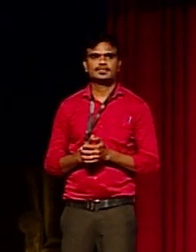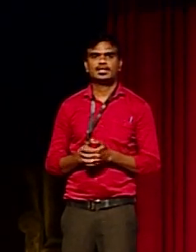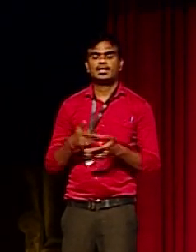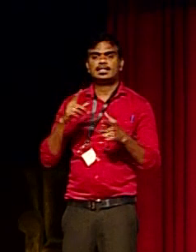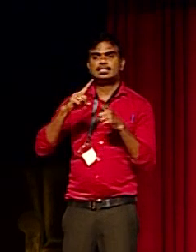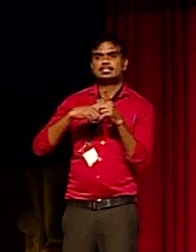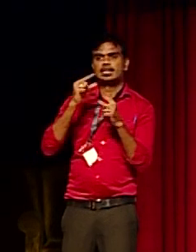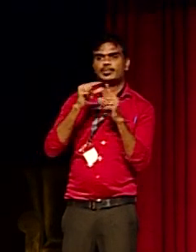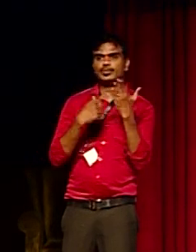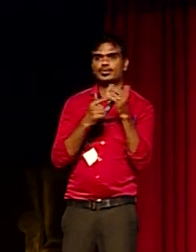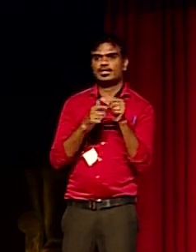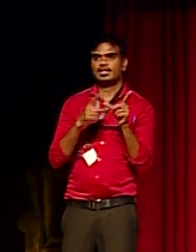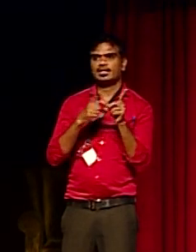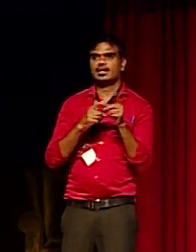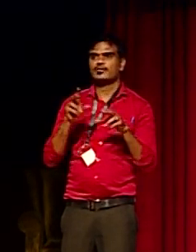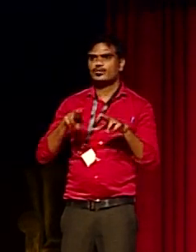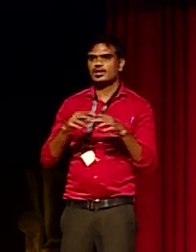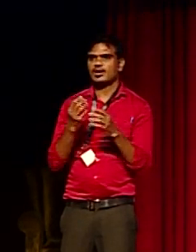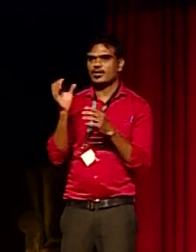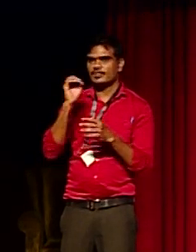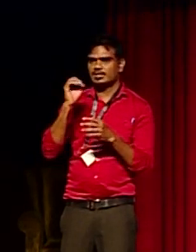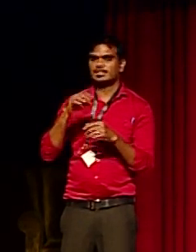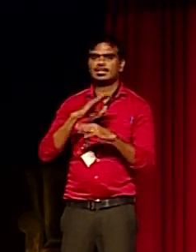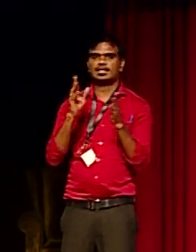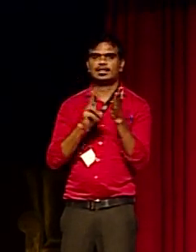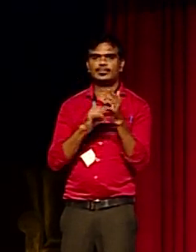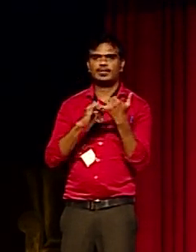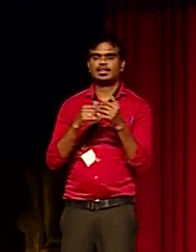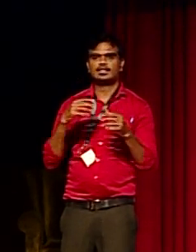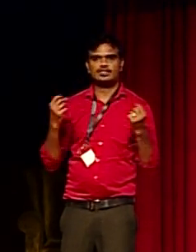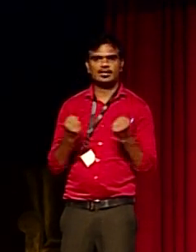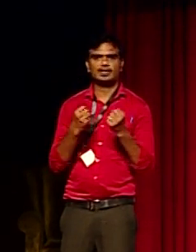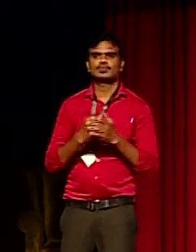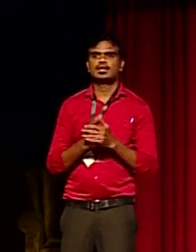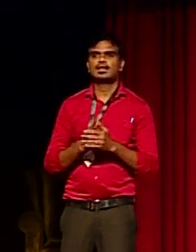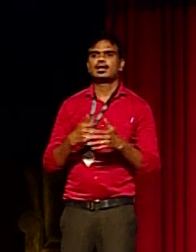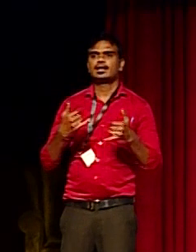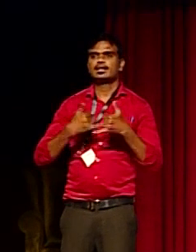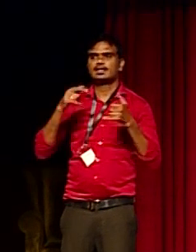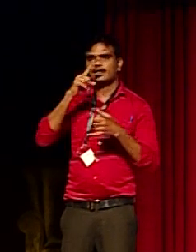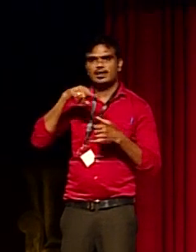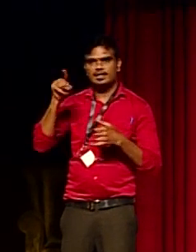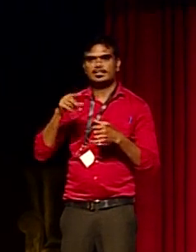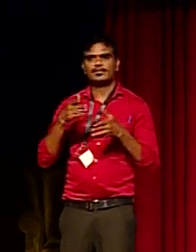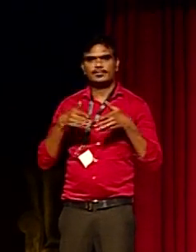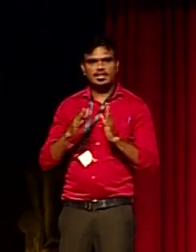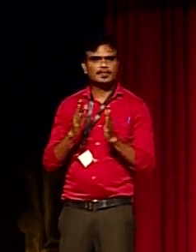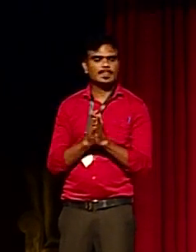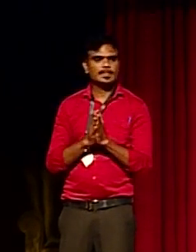The Jaipur Foot Organization, BMVSS, we strive to indigenize,